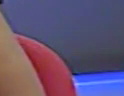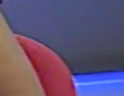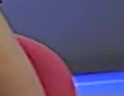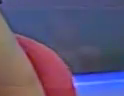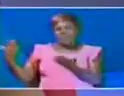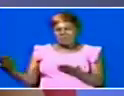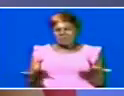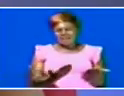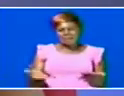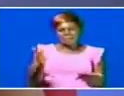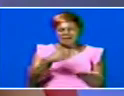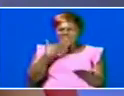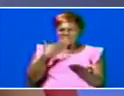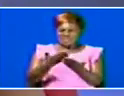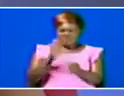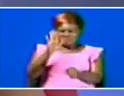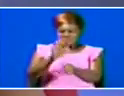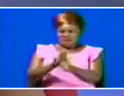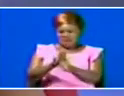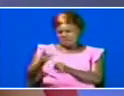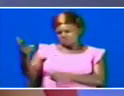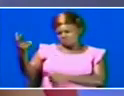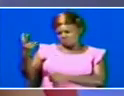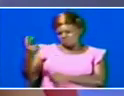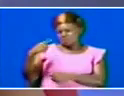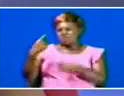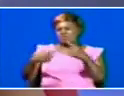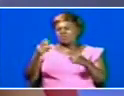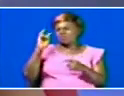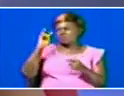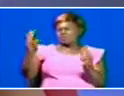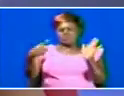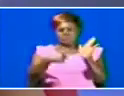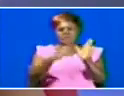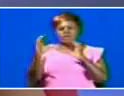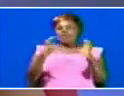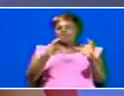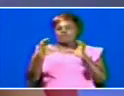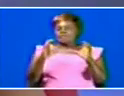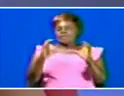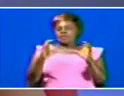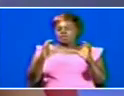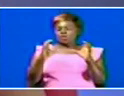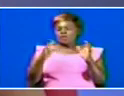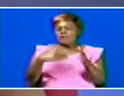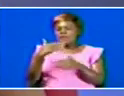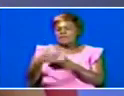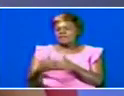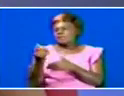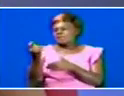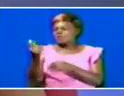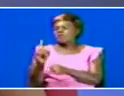All right, welcome back. We thank you very much for staying with us here on Checkpoint. Our conversation is coming up in just a moment,